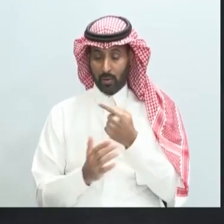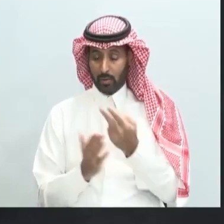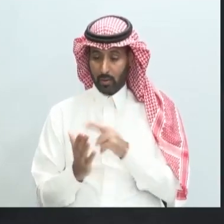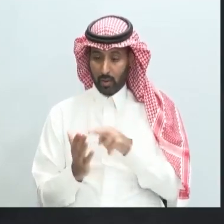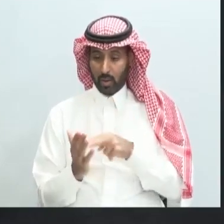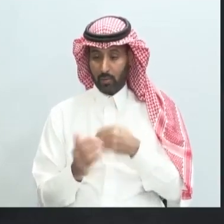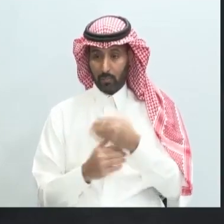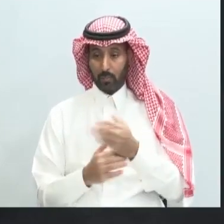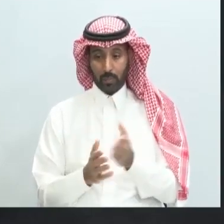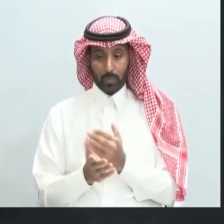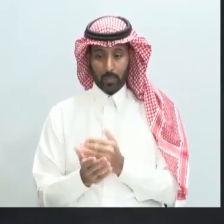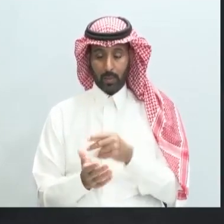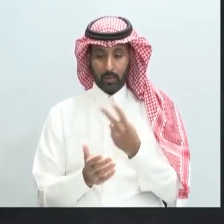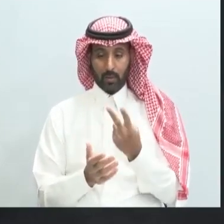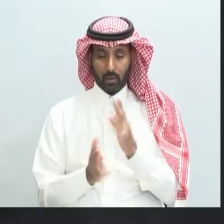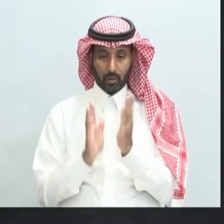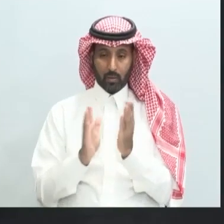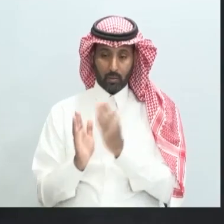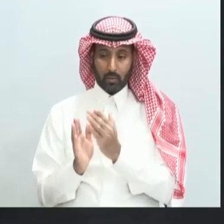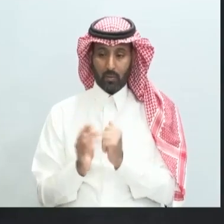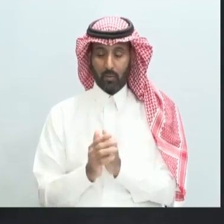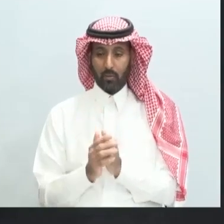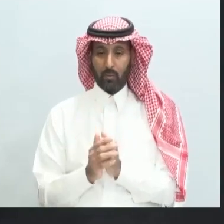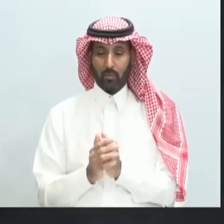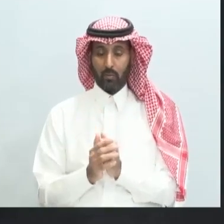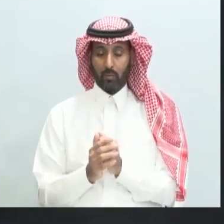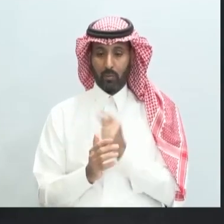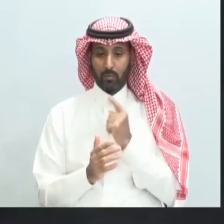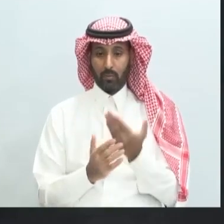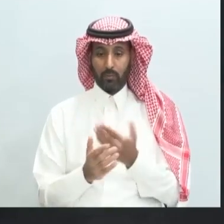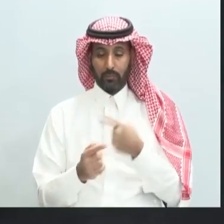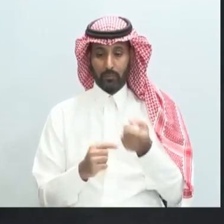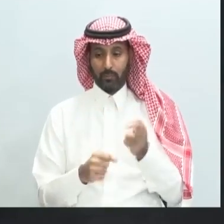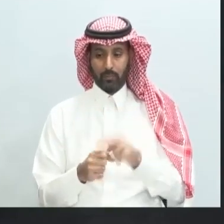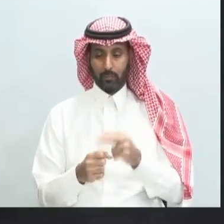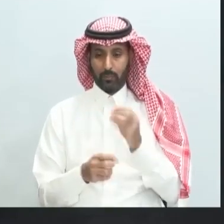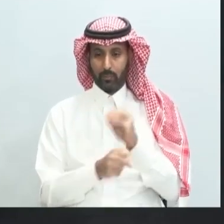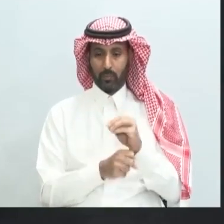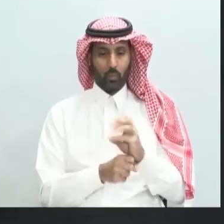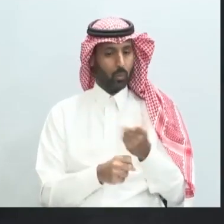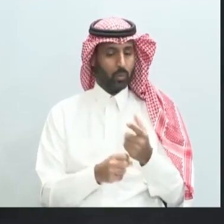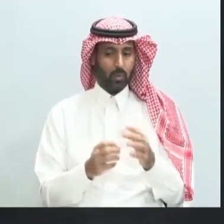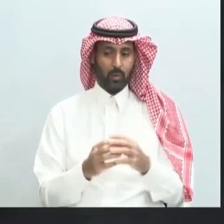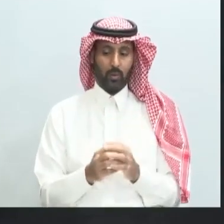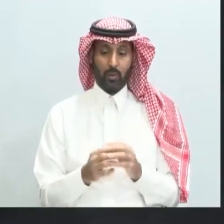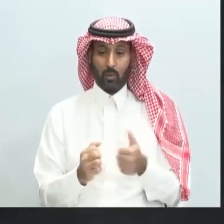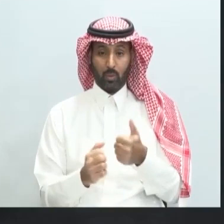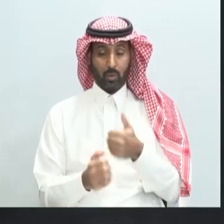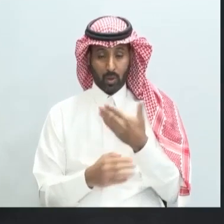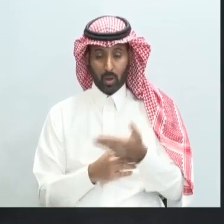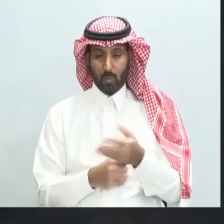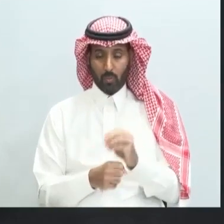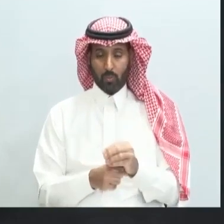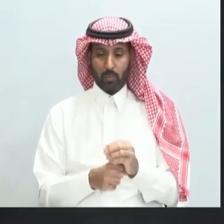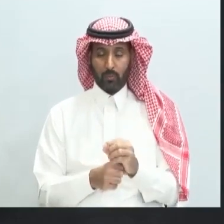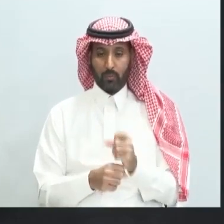this, if we finish the two parts, then we can chant it again and learn what are the good things that we will